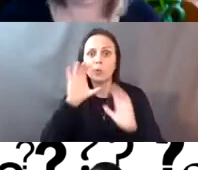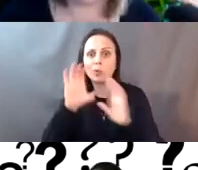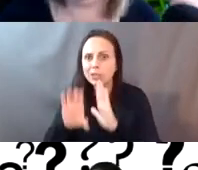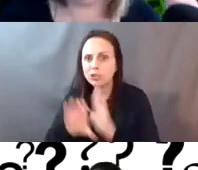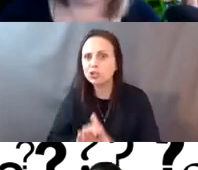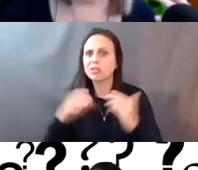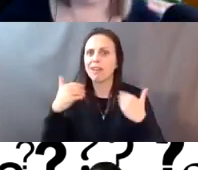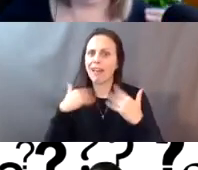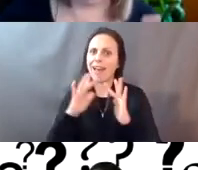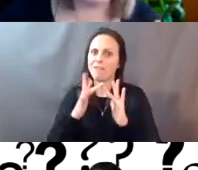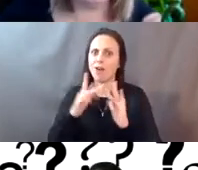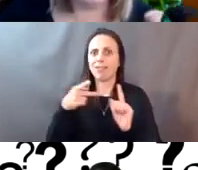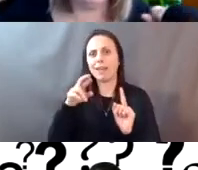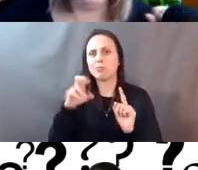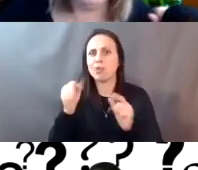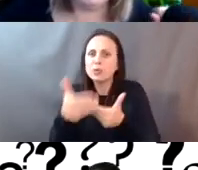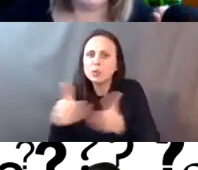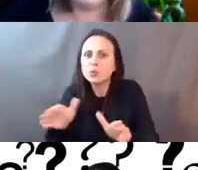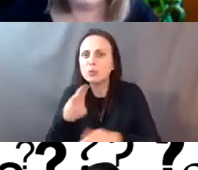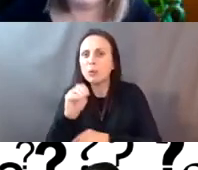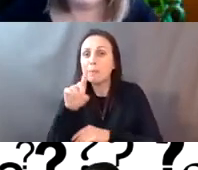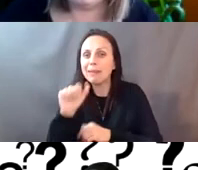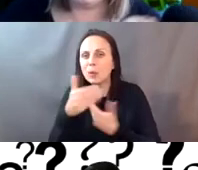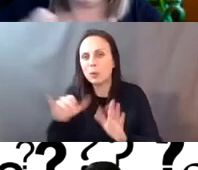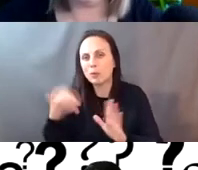have an online press room or media room. Right.